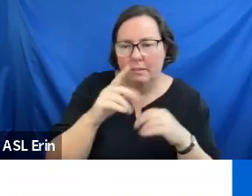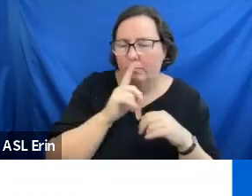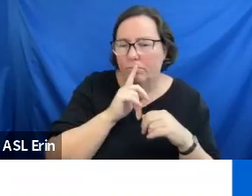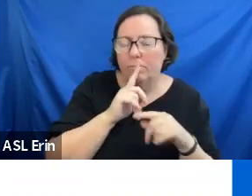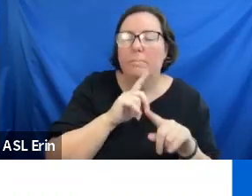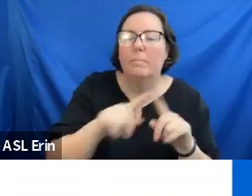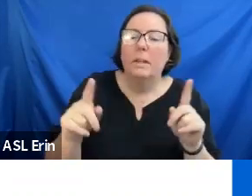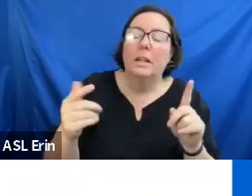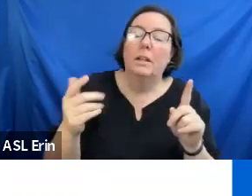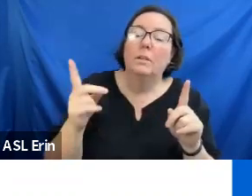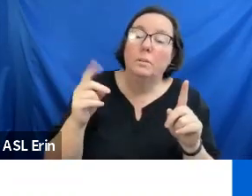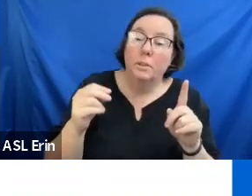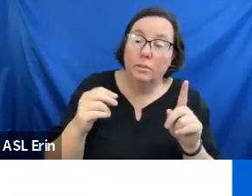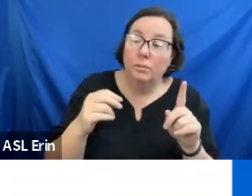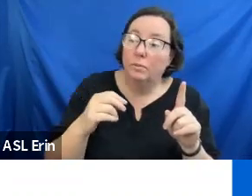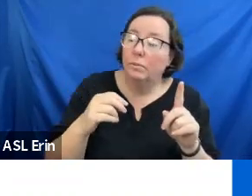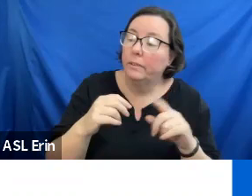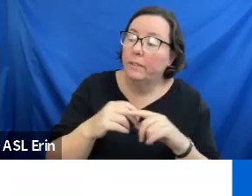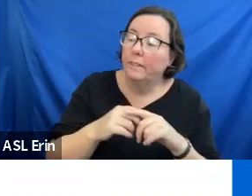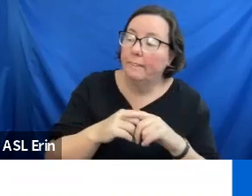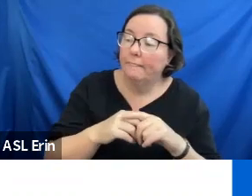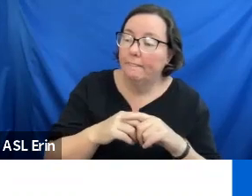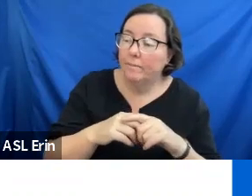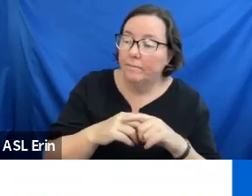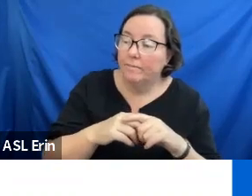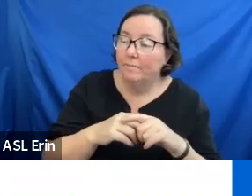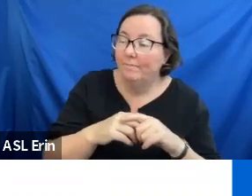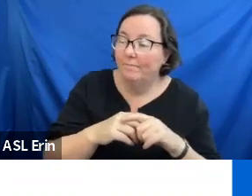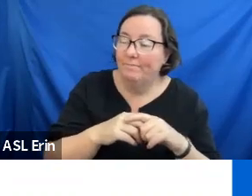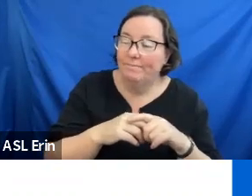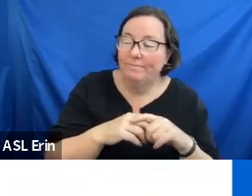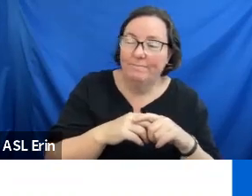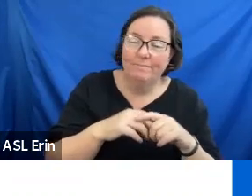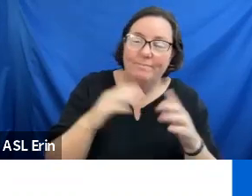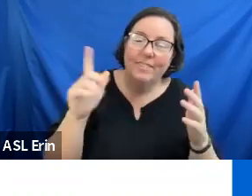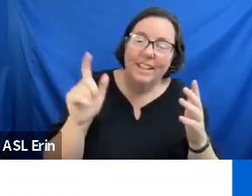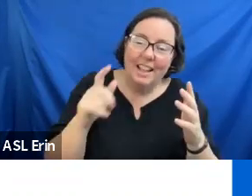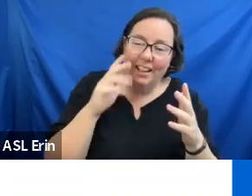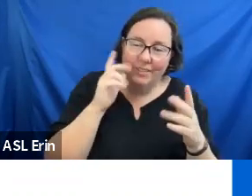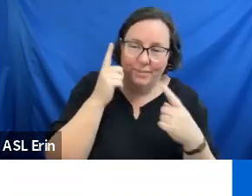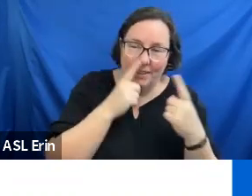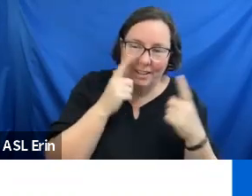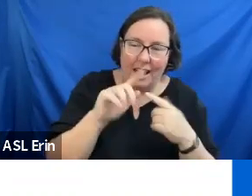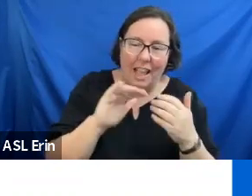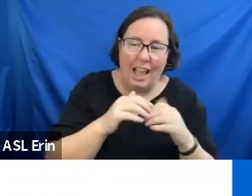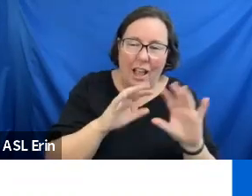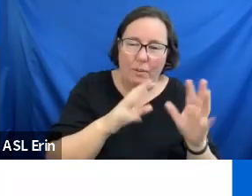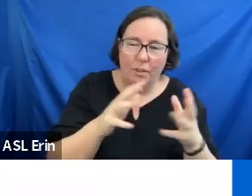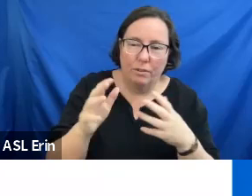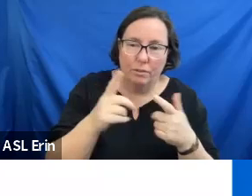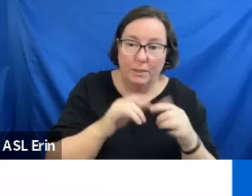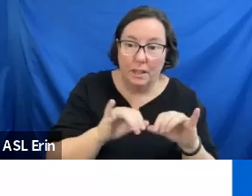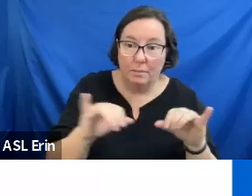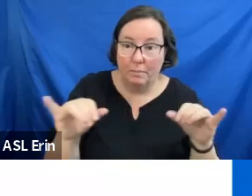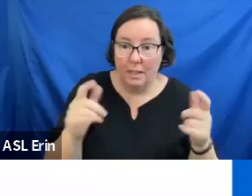We do have to be mindful of how big the groups of students are as we